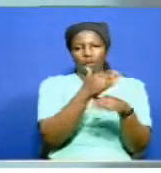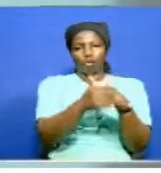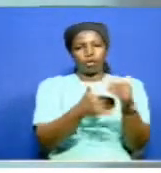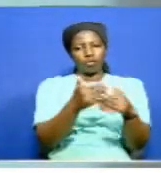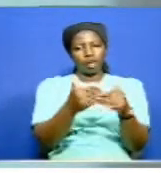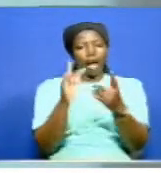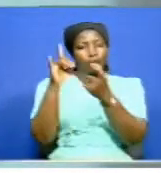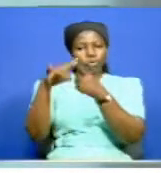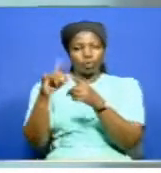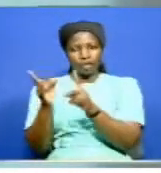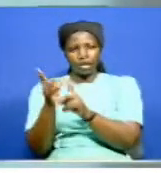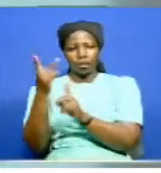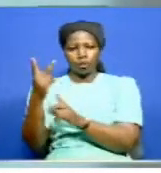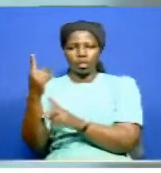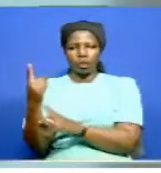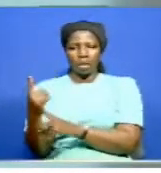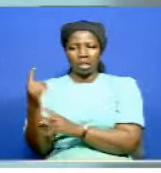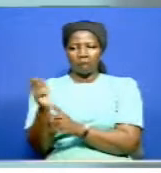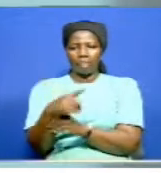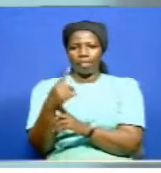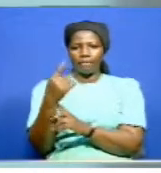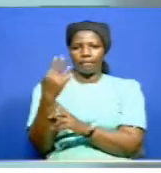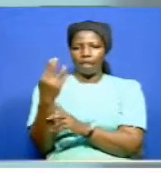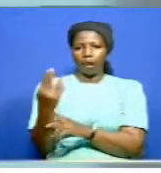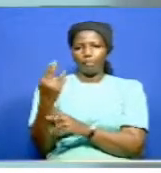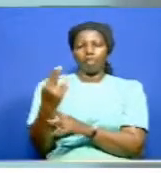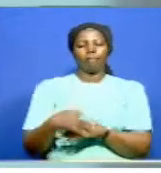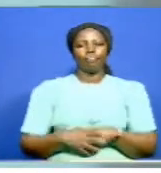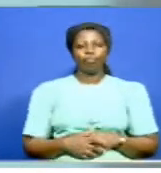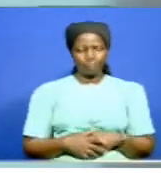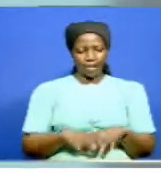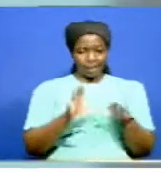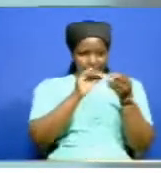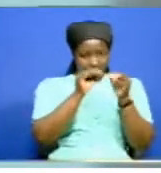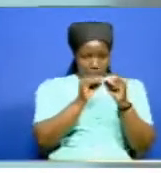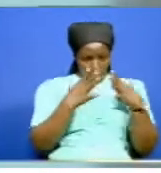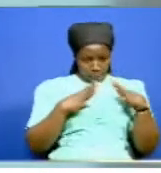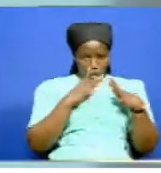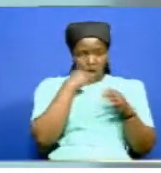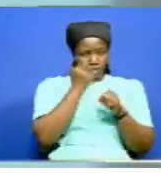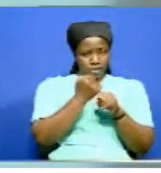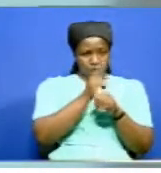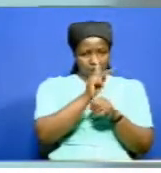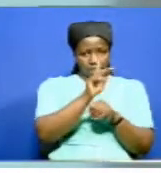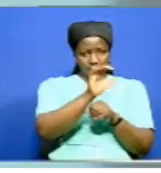April. And the candidate population for KCSE, we're talking about